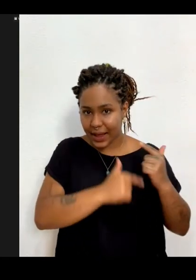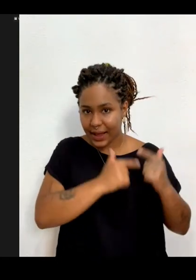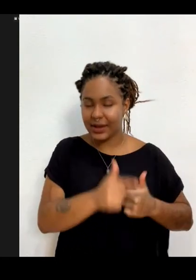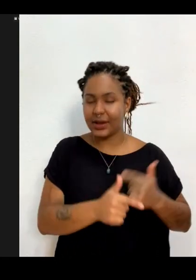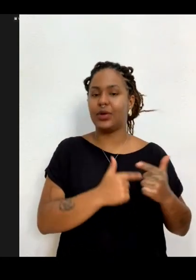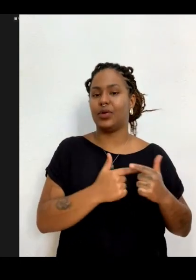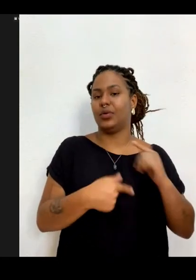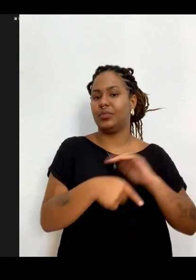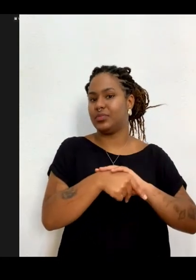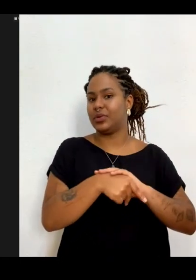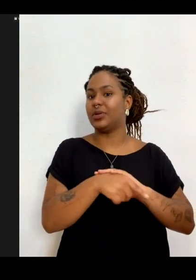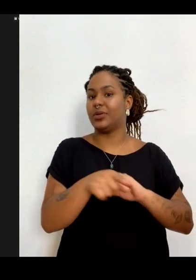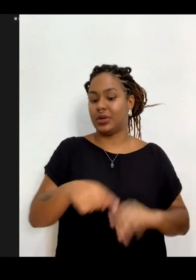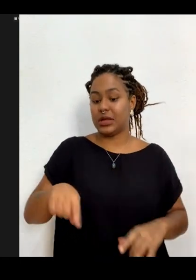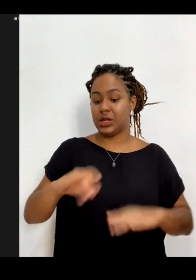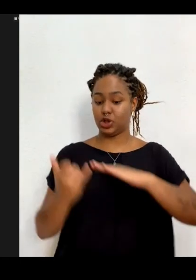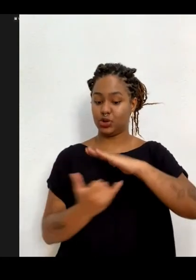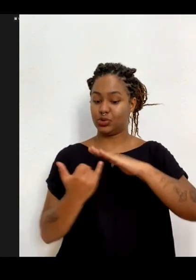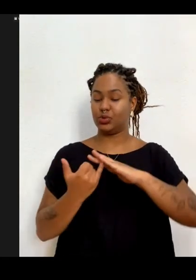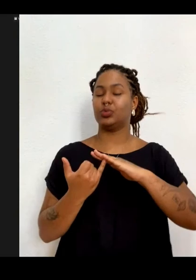Indian Town is associations